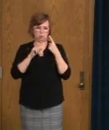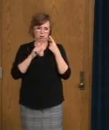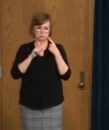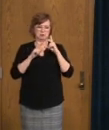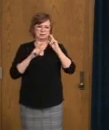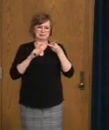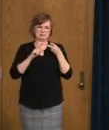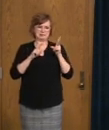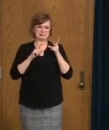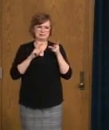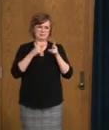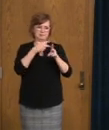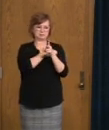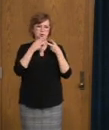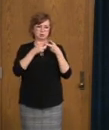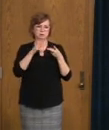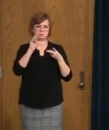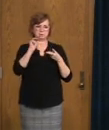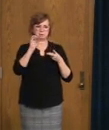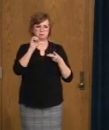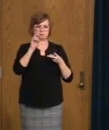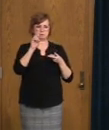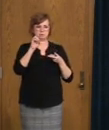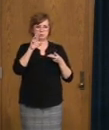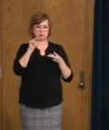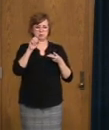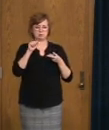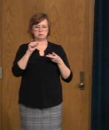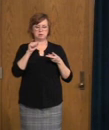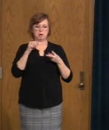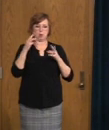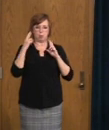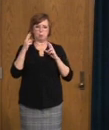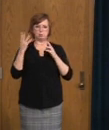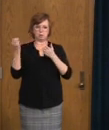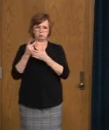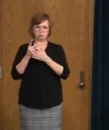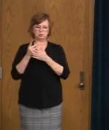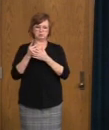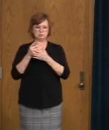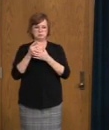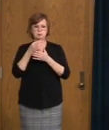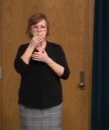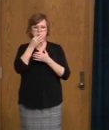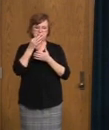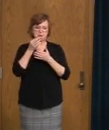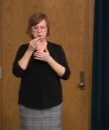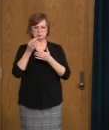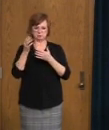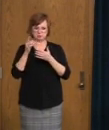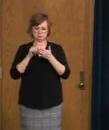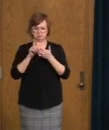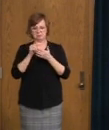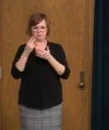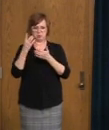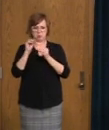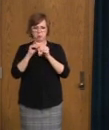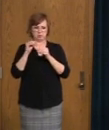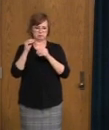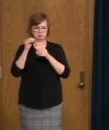also coming. Hopefully we're expecting some positive news over the next few days to weeks. And we really do have to